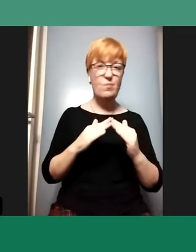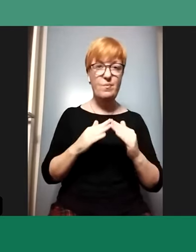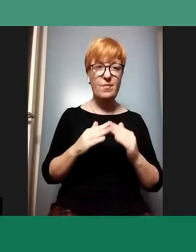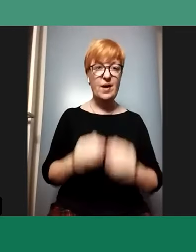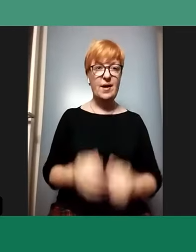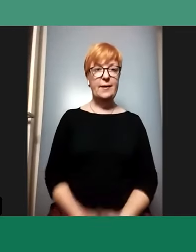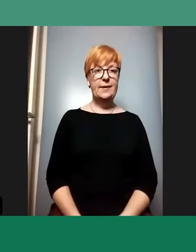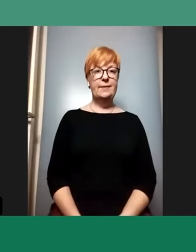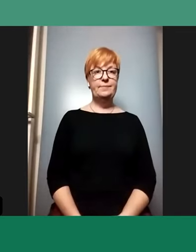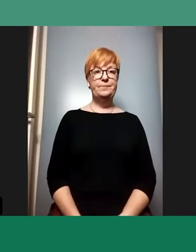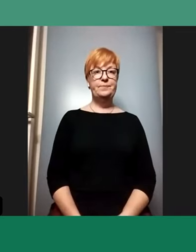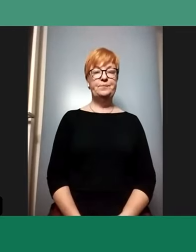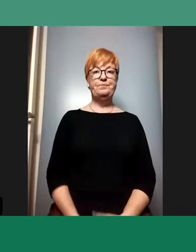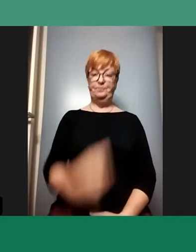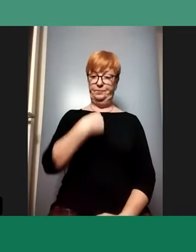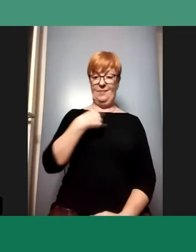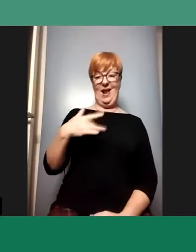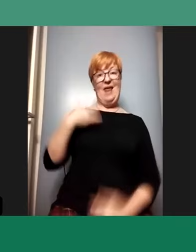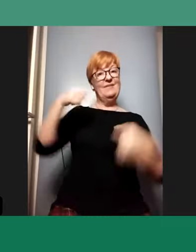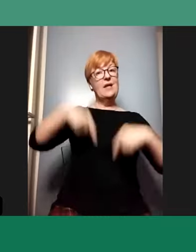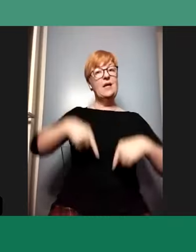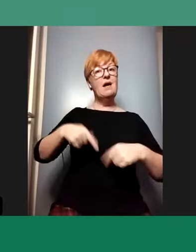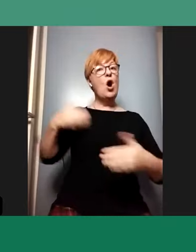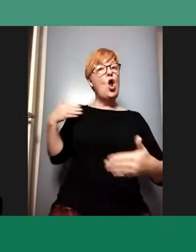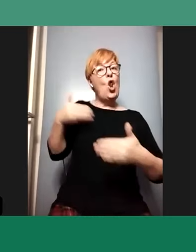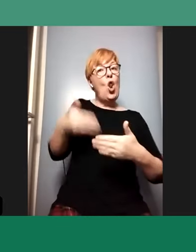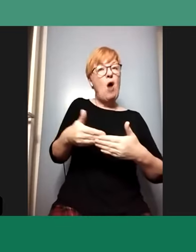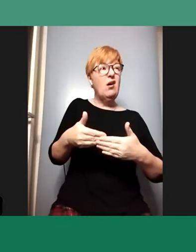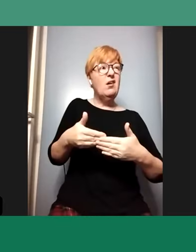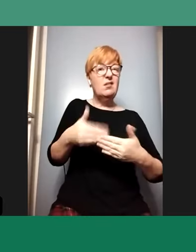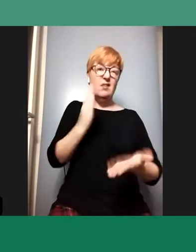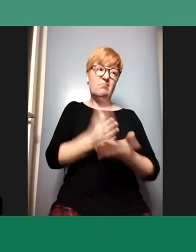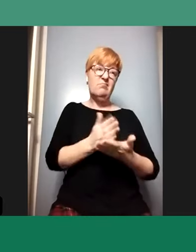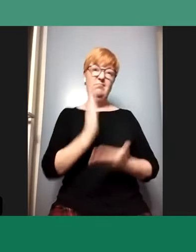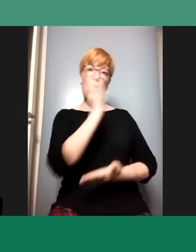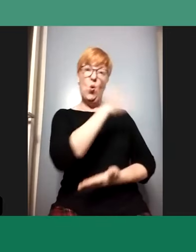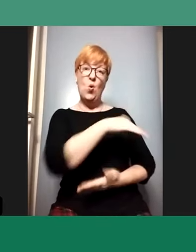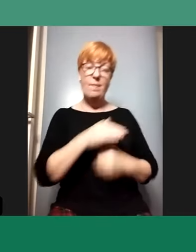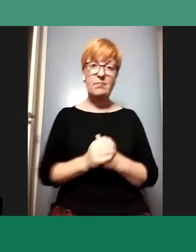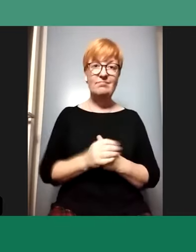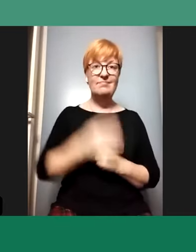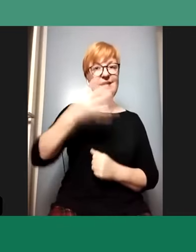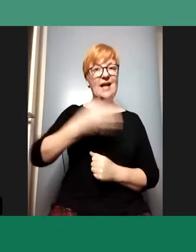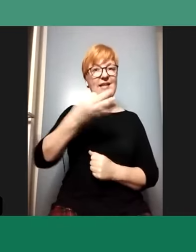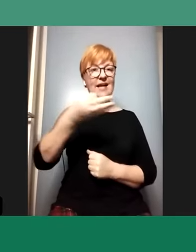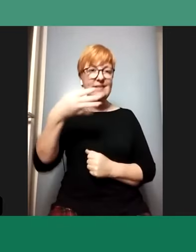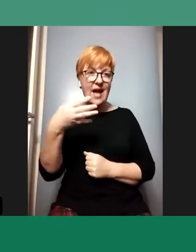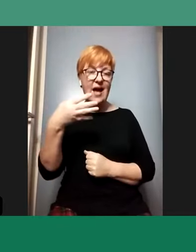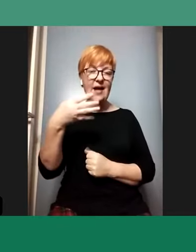I've lived here longer than home, since 1989. Remember Harles then, in the